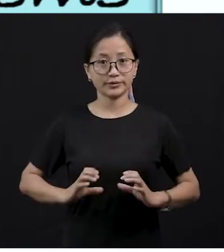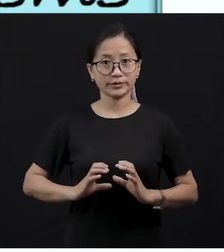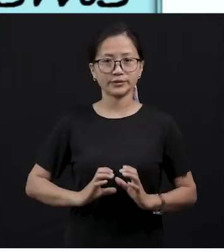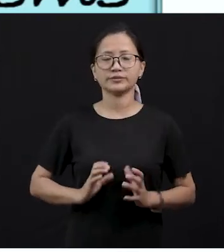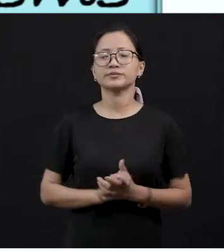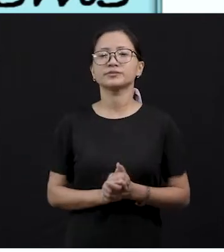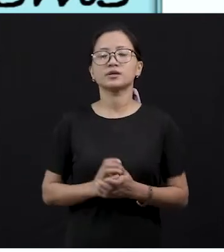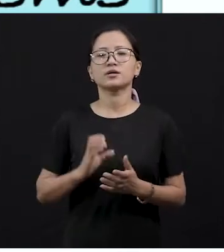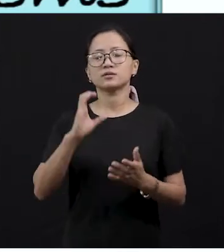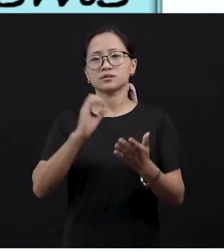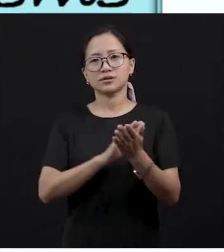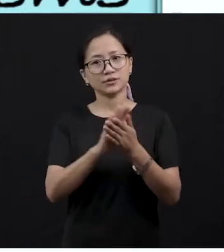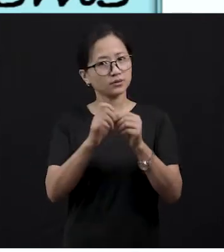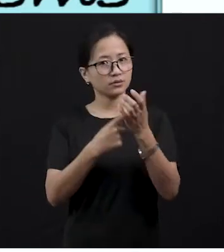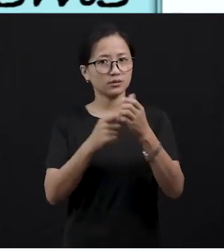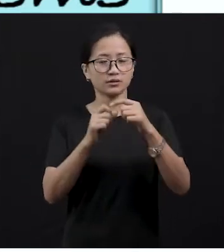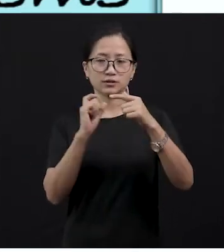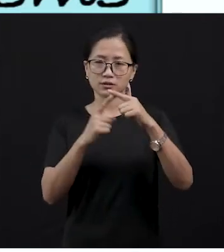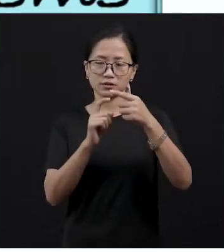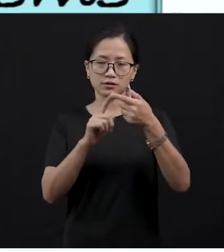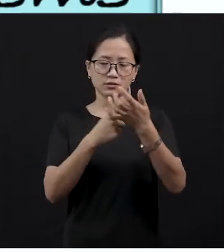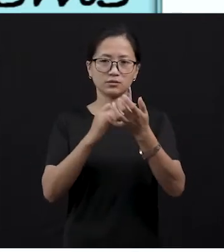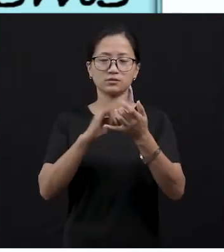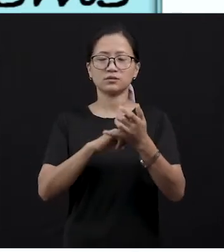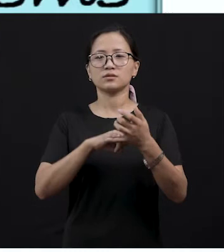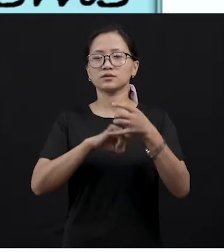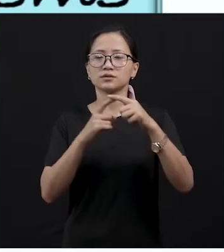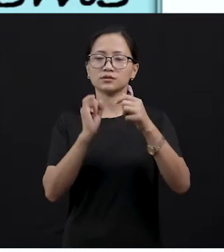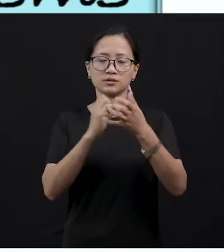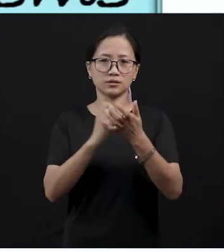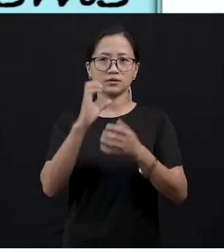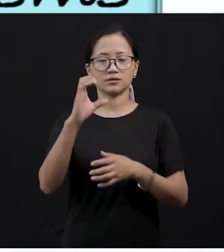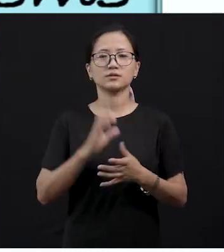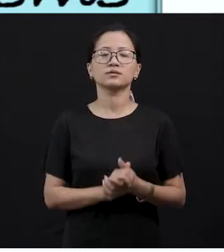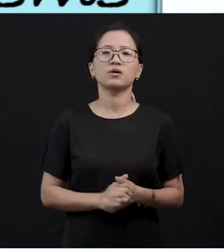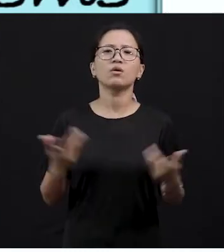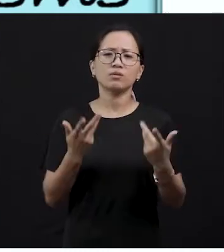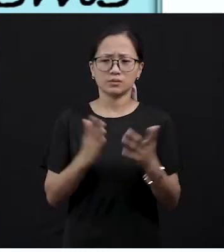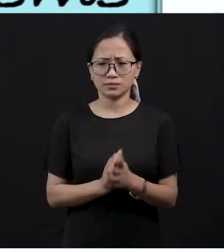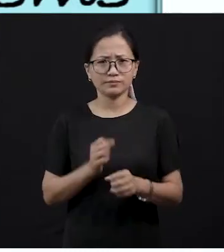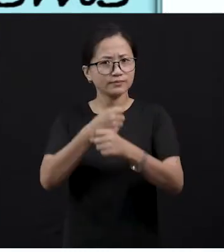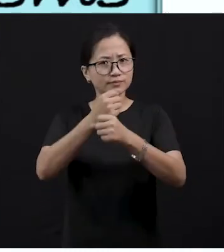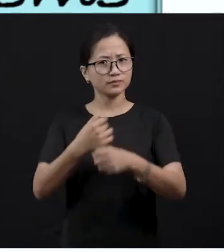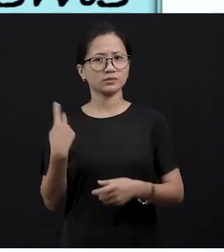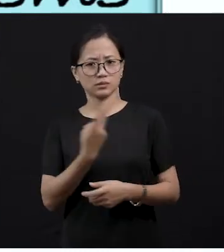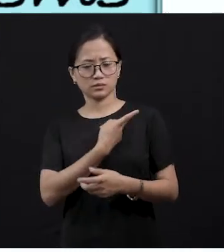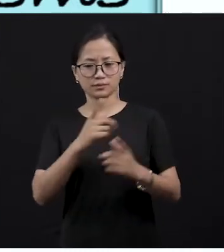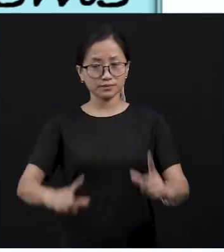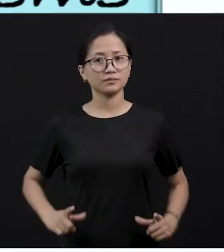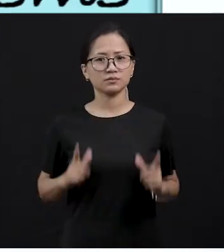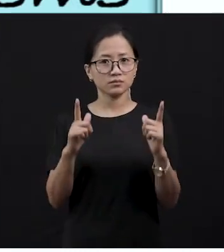characteristics. Okay, characteristics means what? The features or what makes us living. Okay,